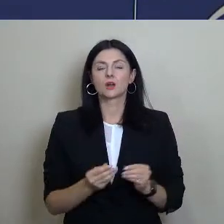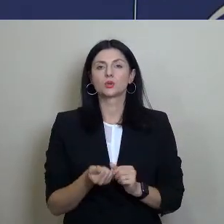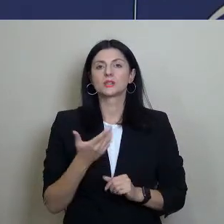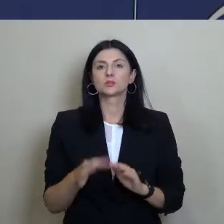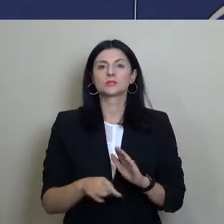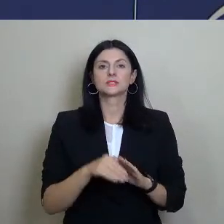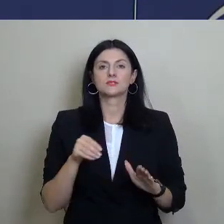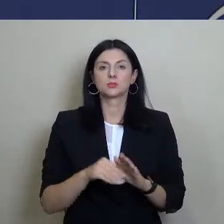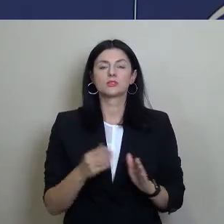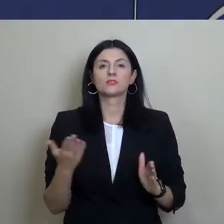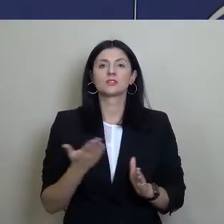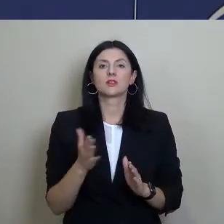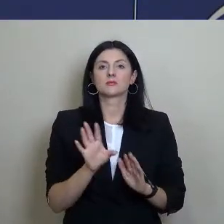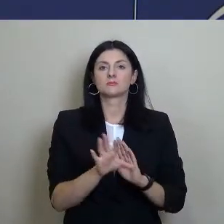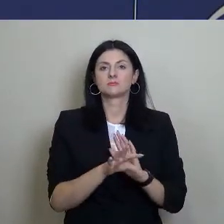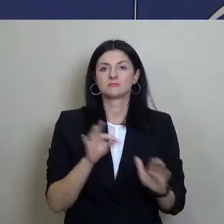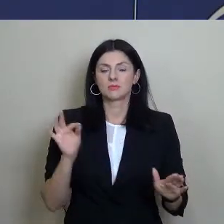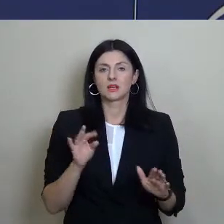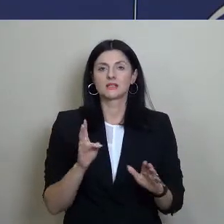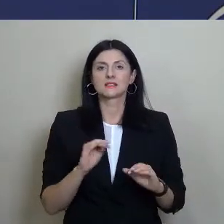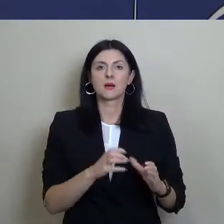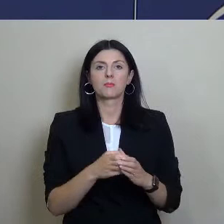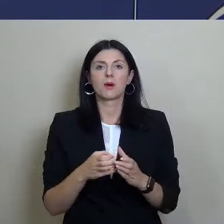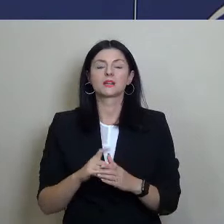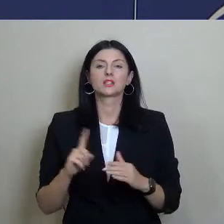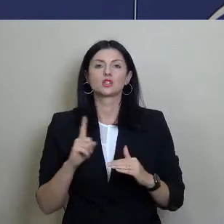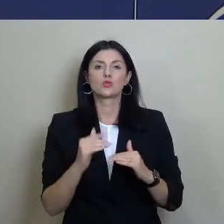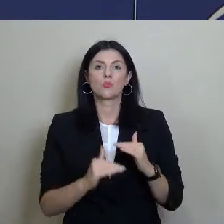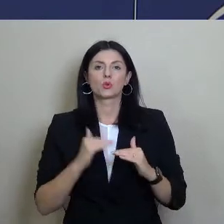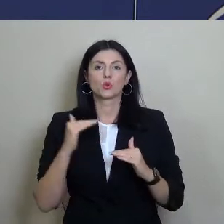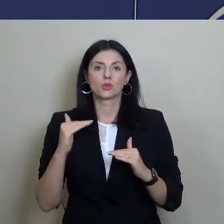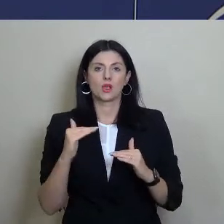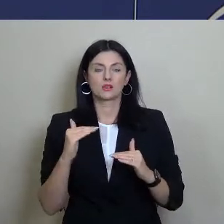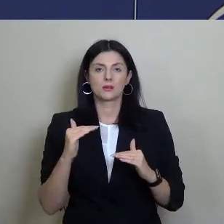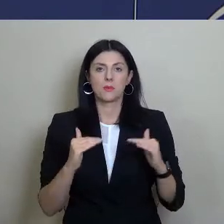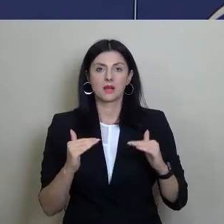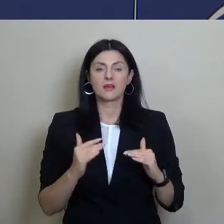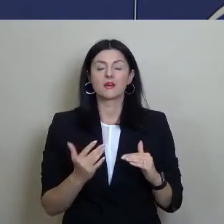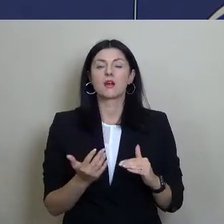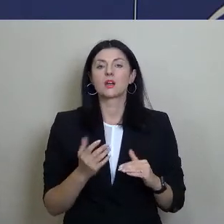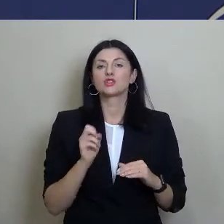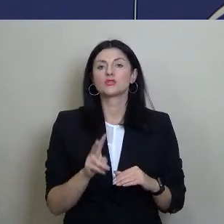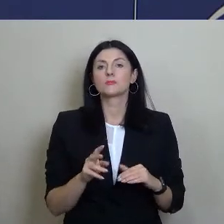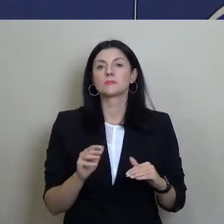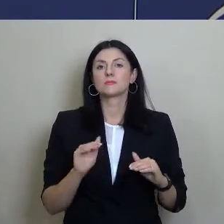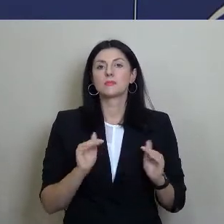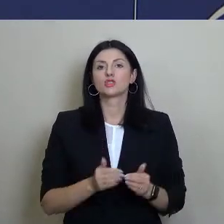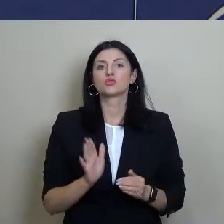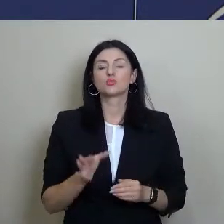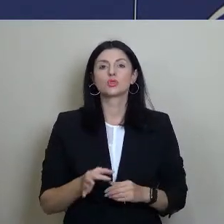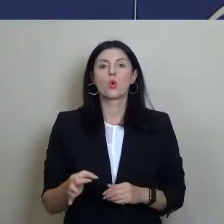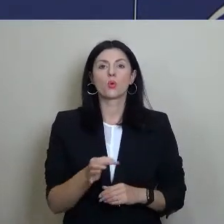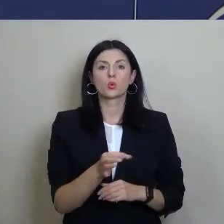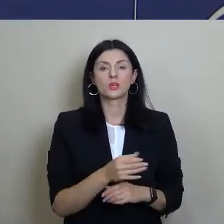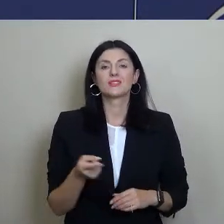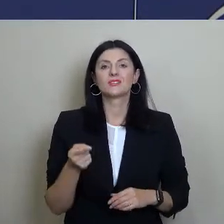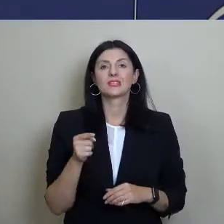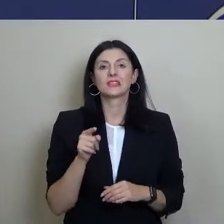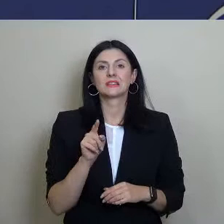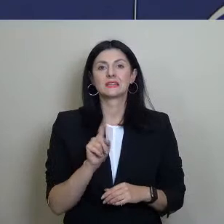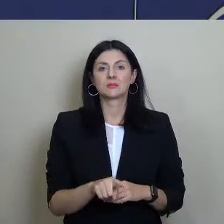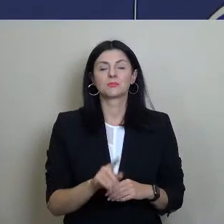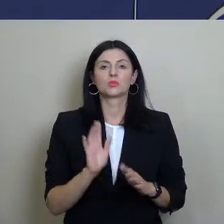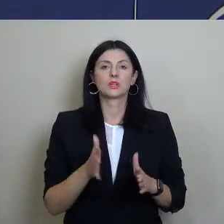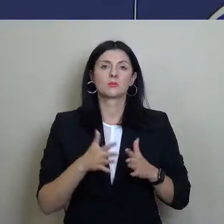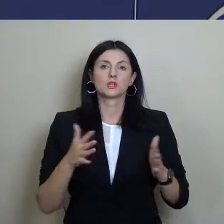to be, because we calculated on the basis of the number of the voters. But the fewer constituencies